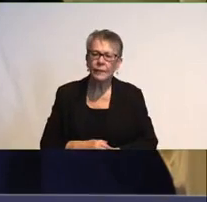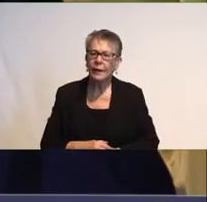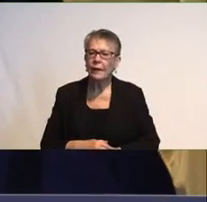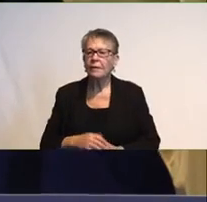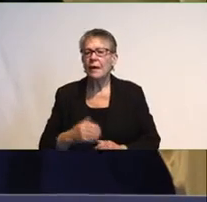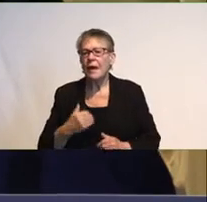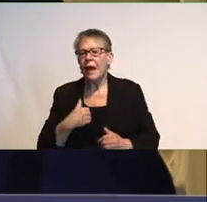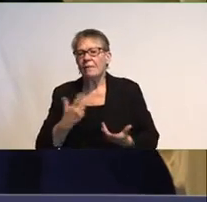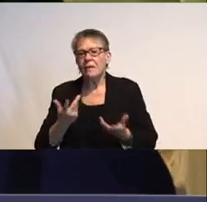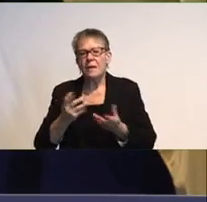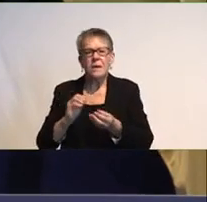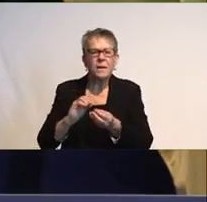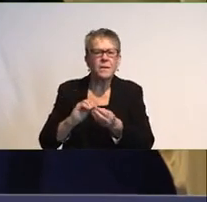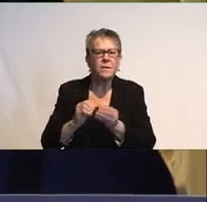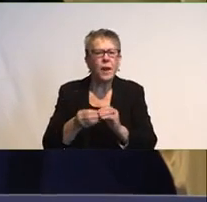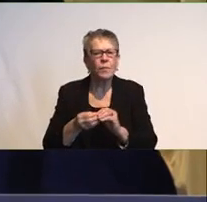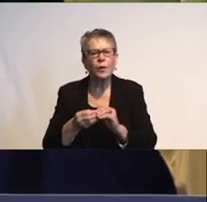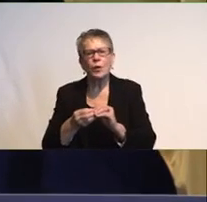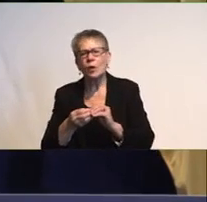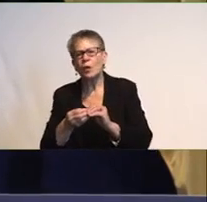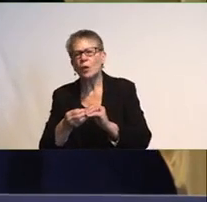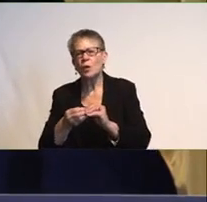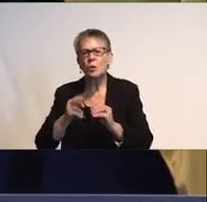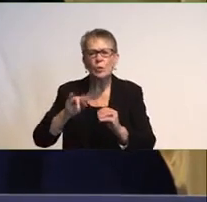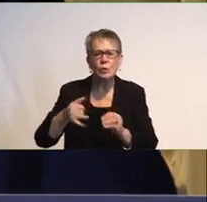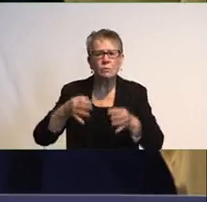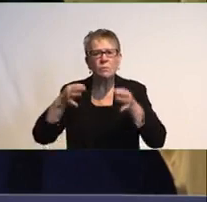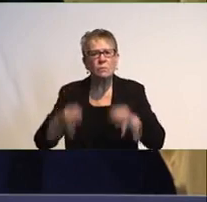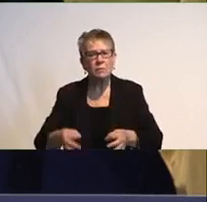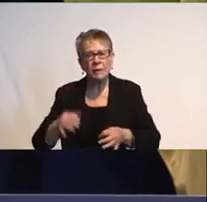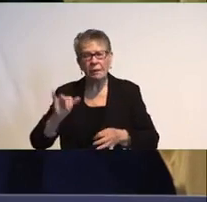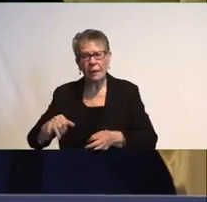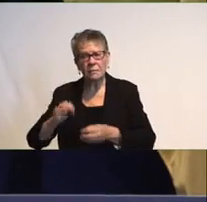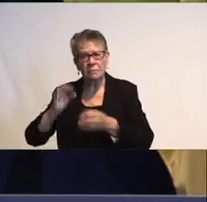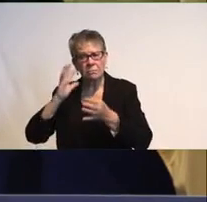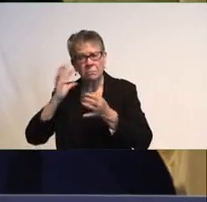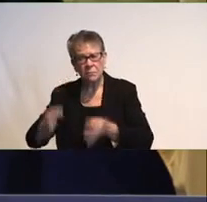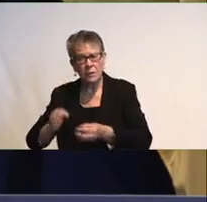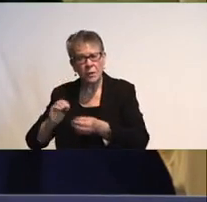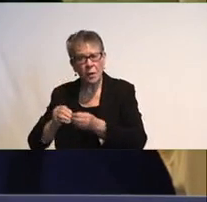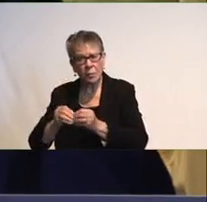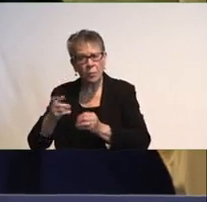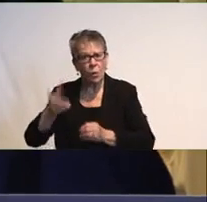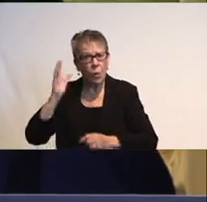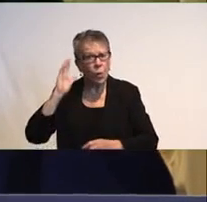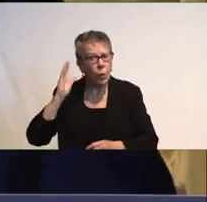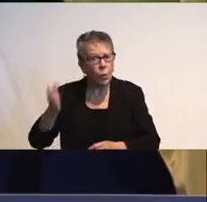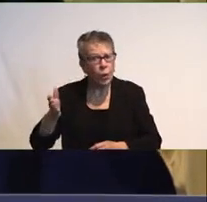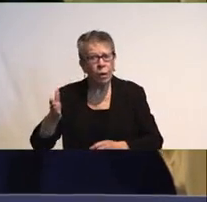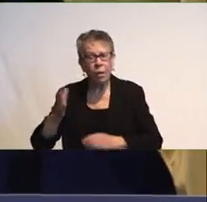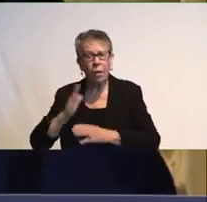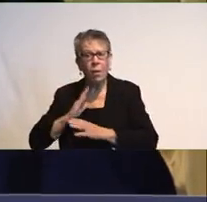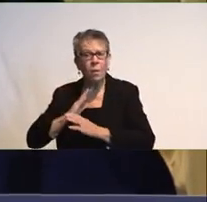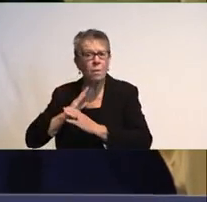number that the state has in mind where it would cut off elective surgeries? Thank you.